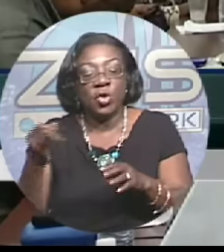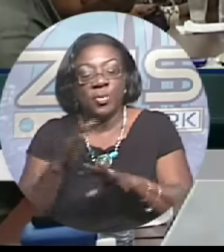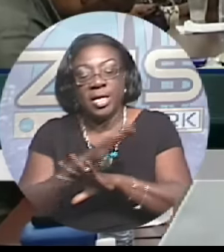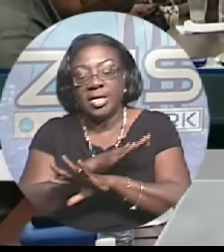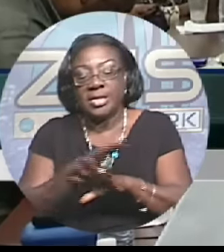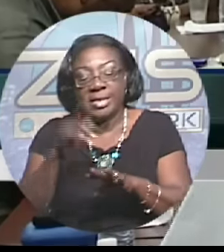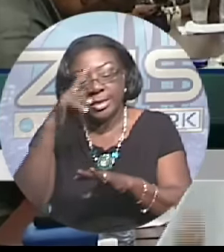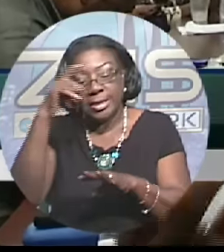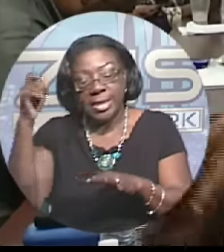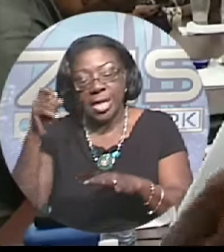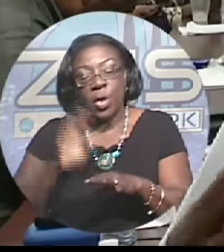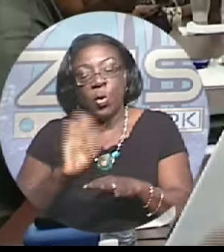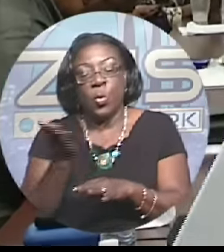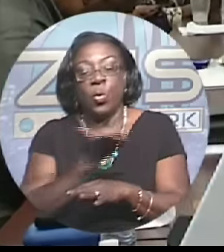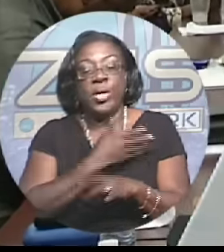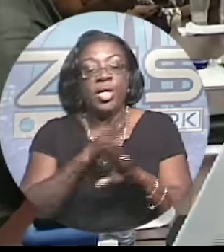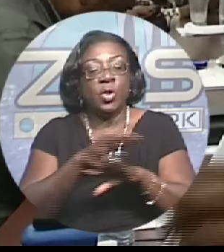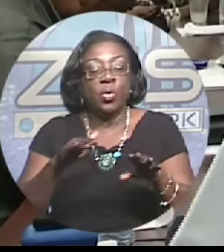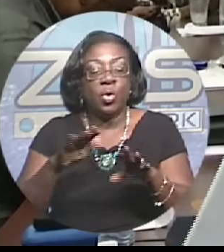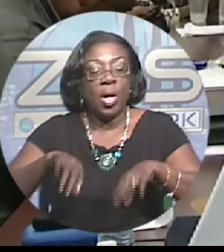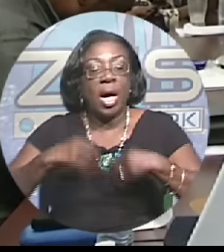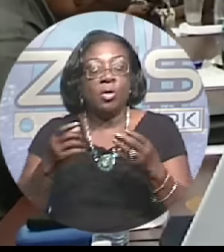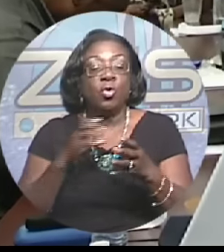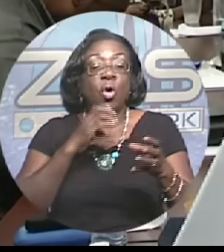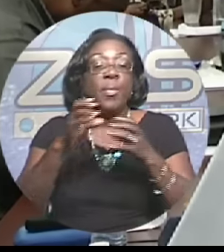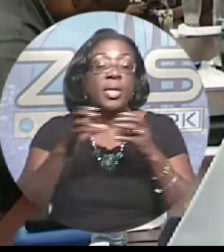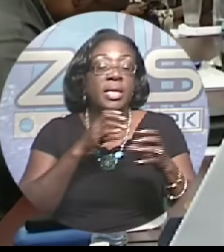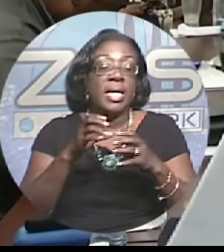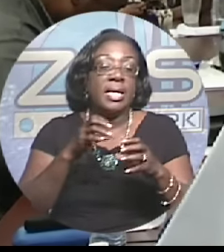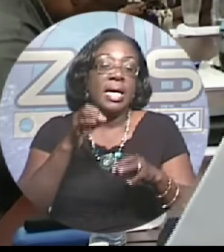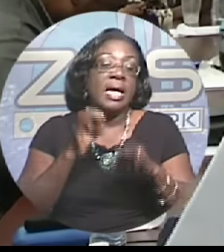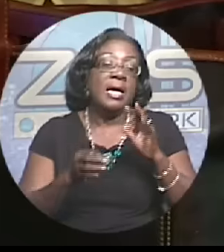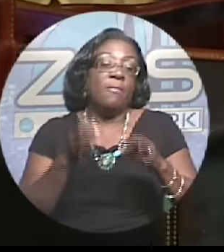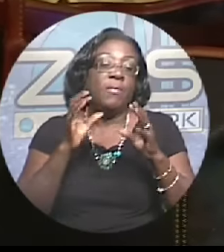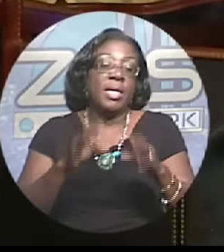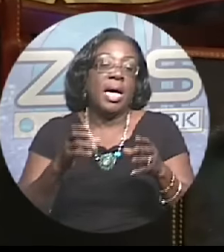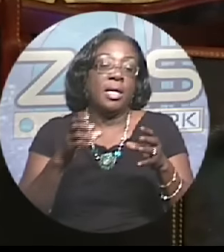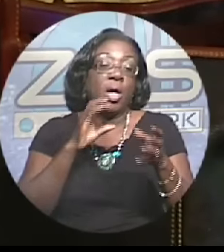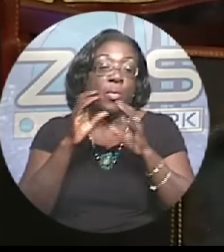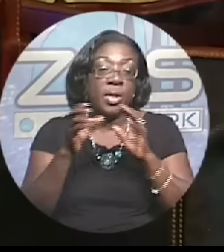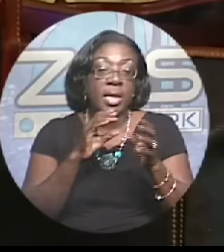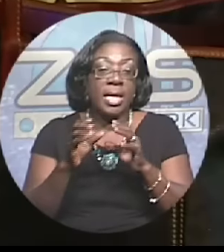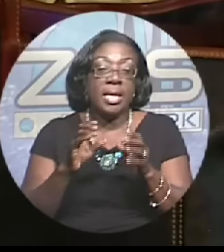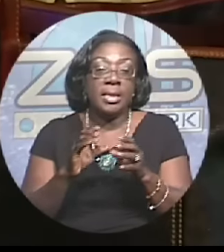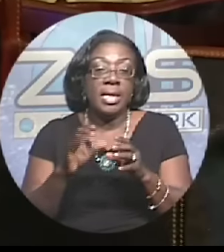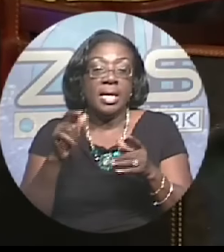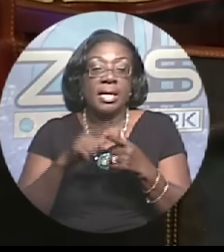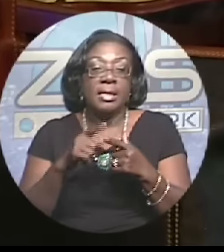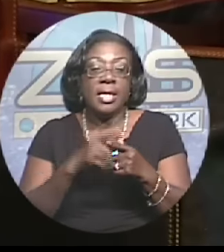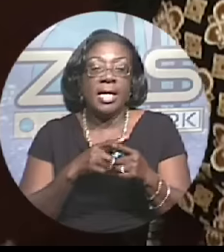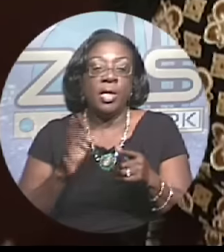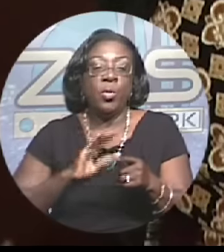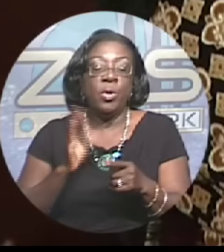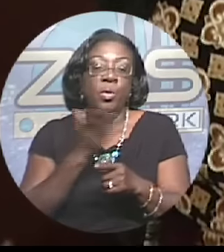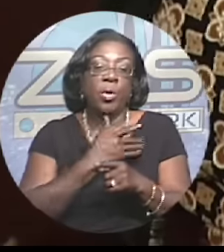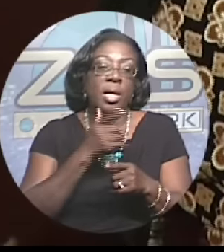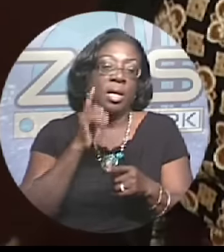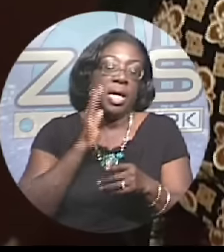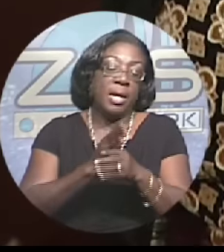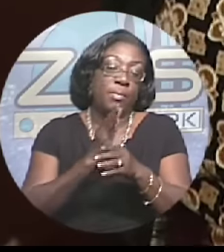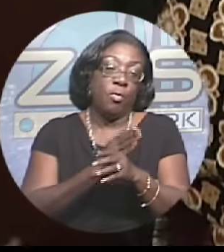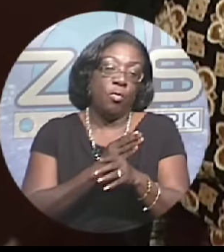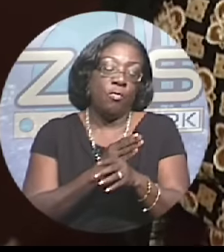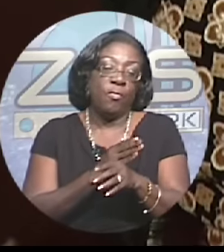each other. So if we could get our communication down pat, we're on the right track. We're still in the infancy of the